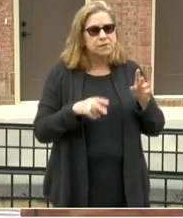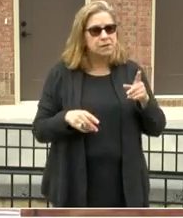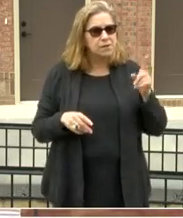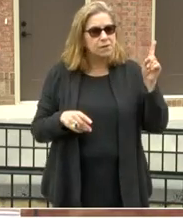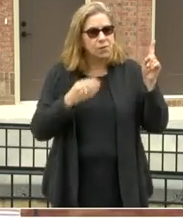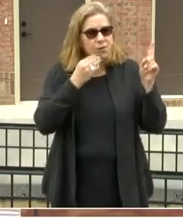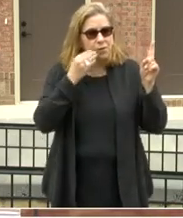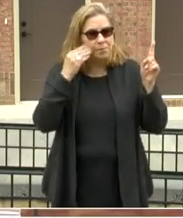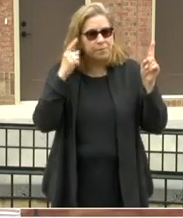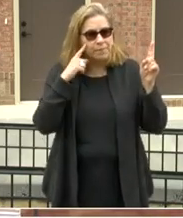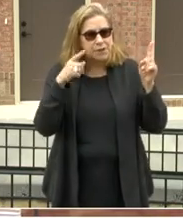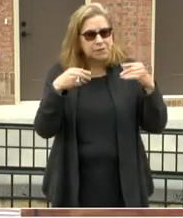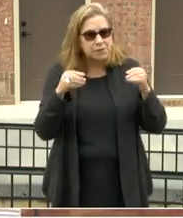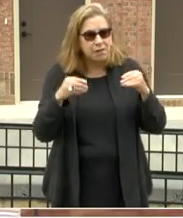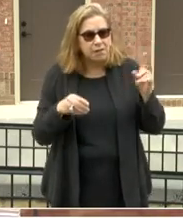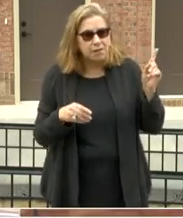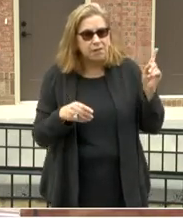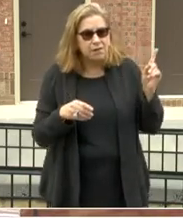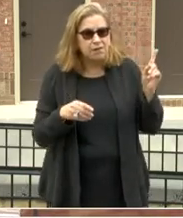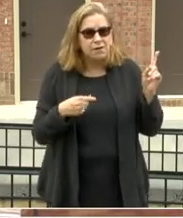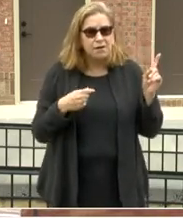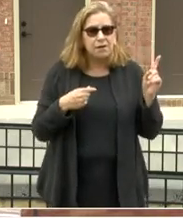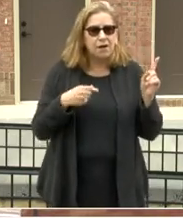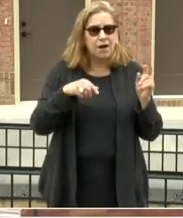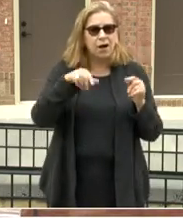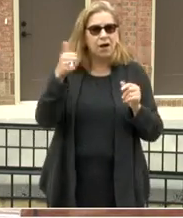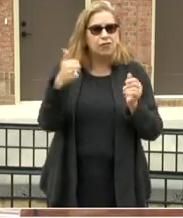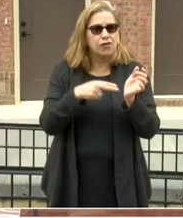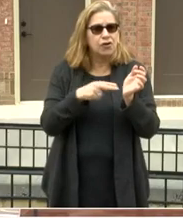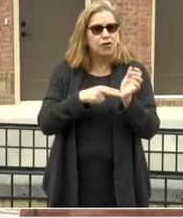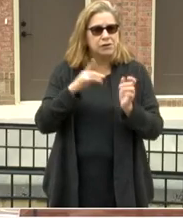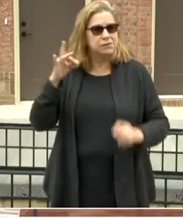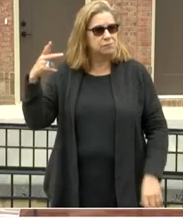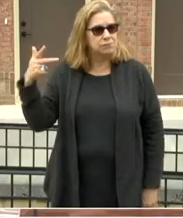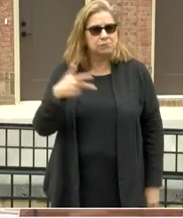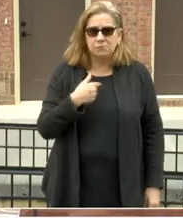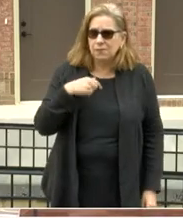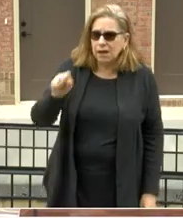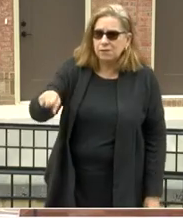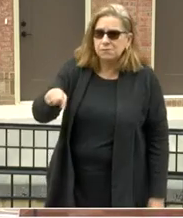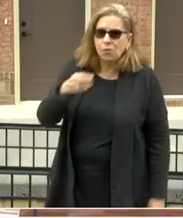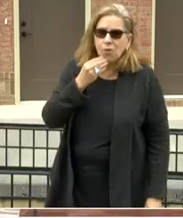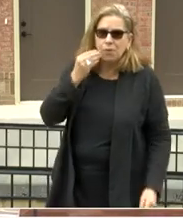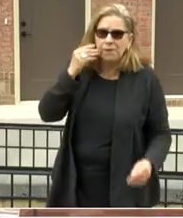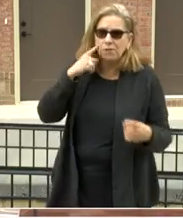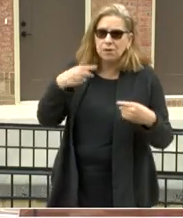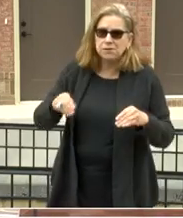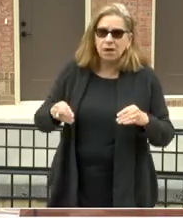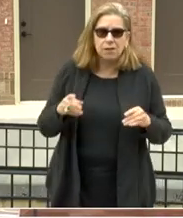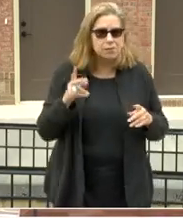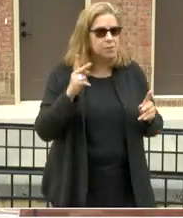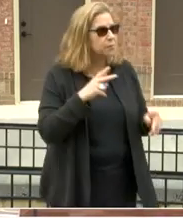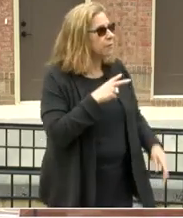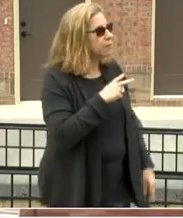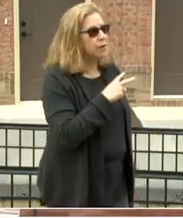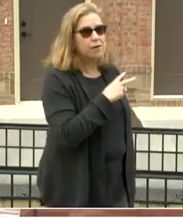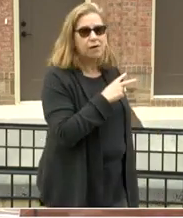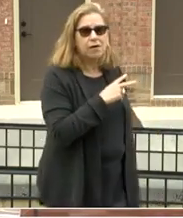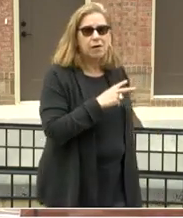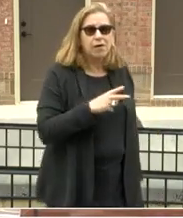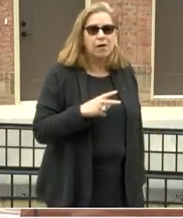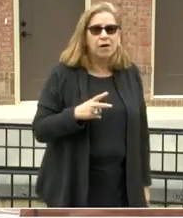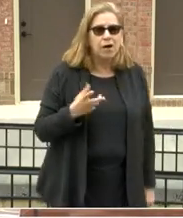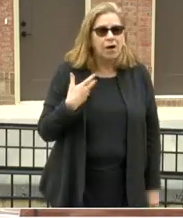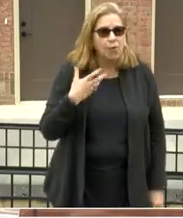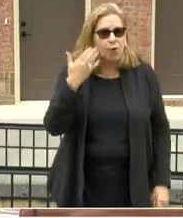nurse, interestingly, another nurse. The answer was yes, and he immediately asked to learn more about and see if he could afford